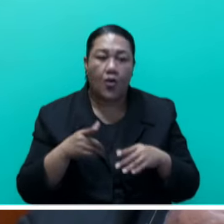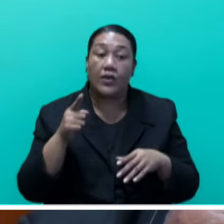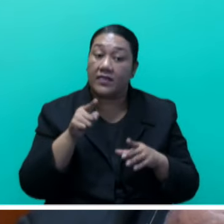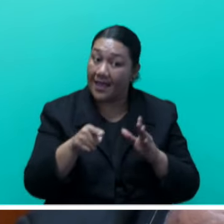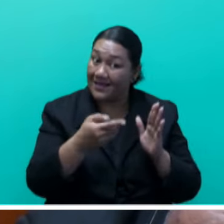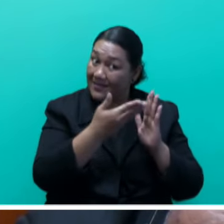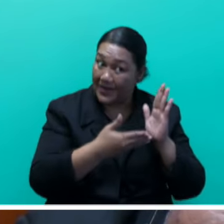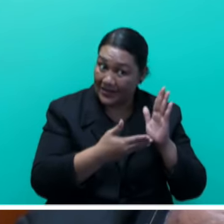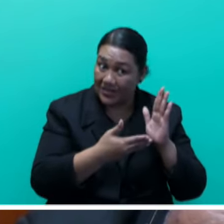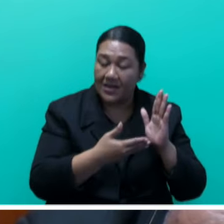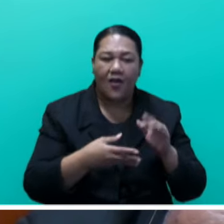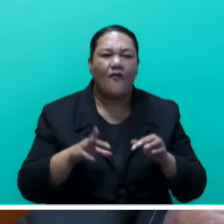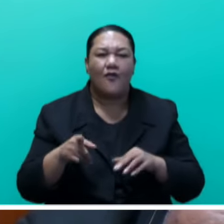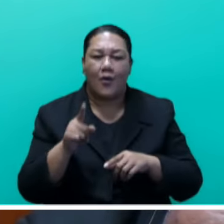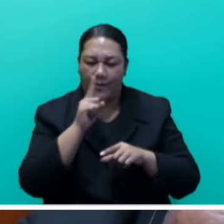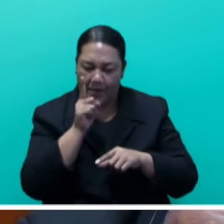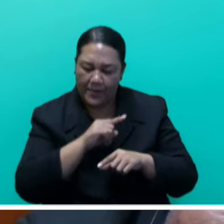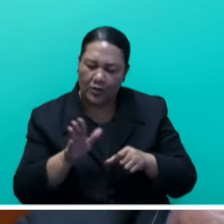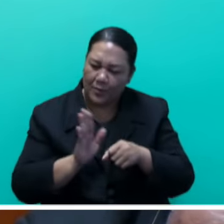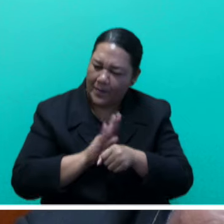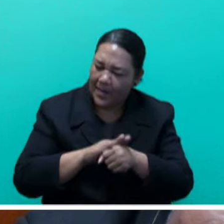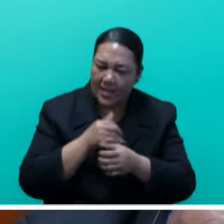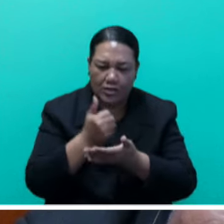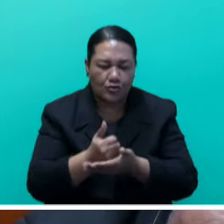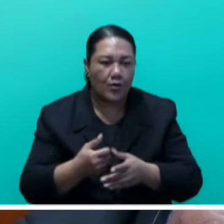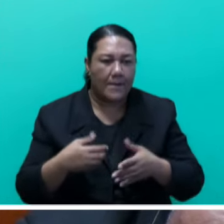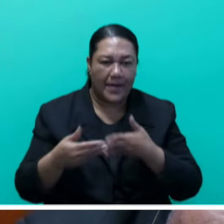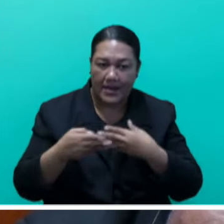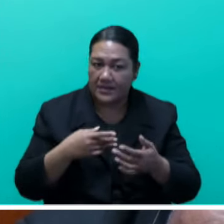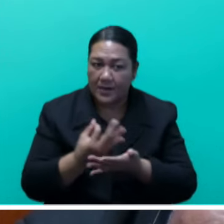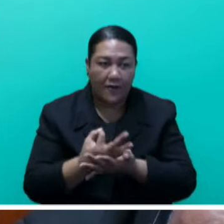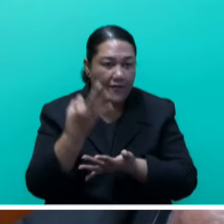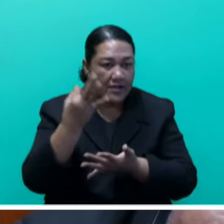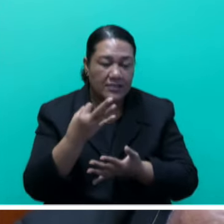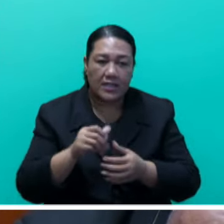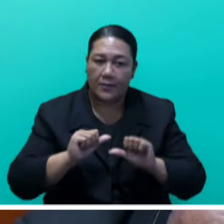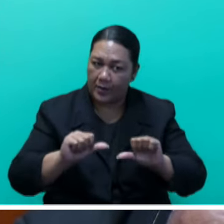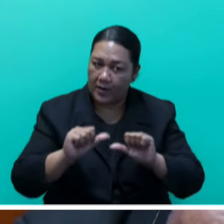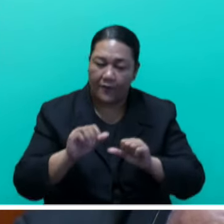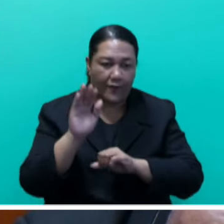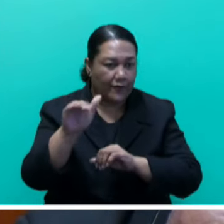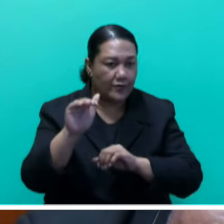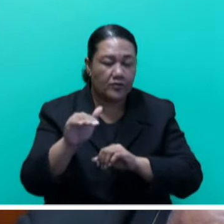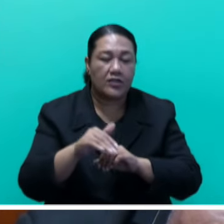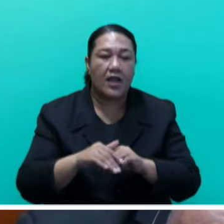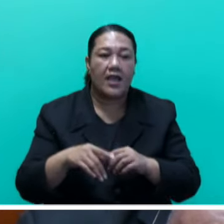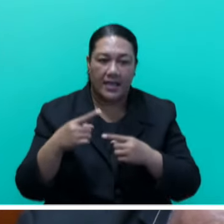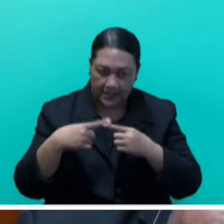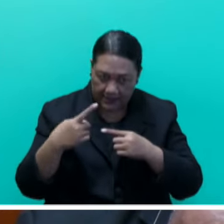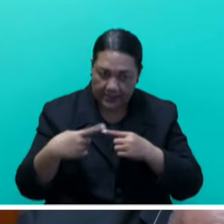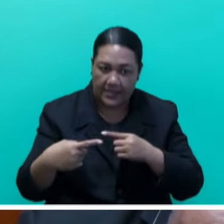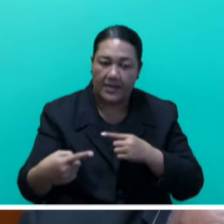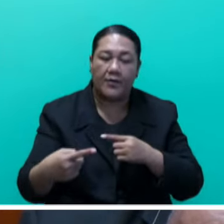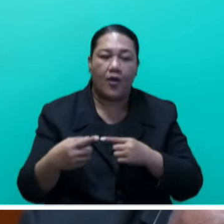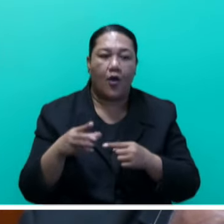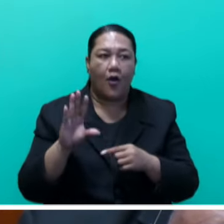to promote stability in the management of our finances, security for our future, and sustainability of our